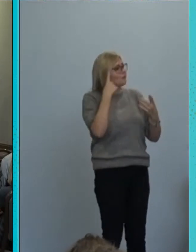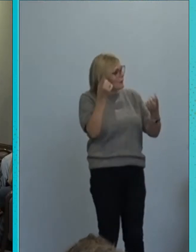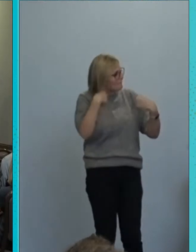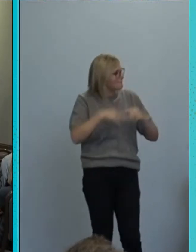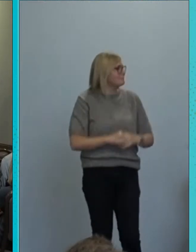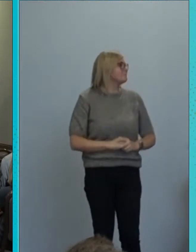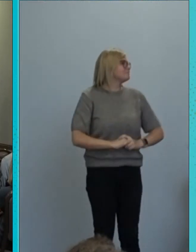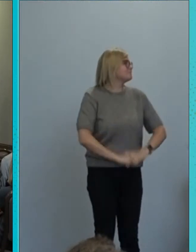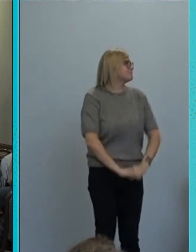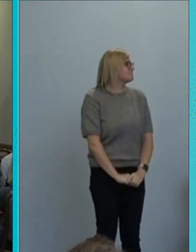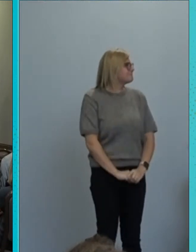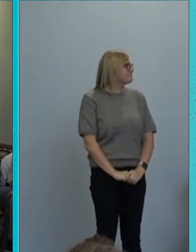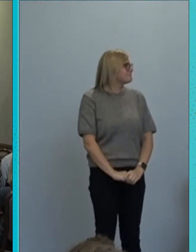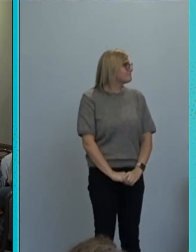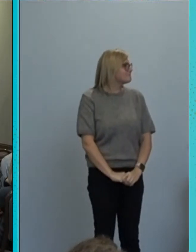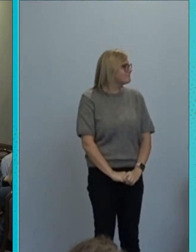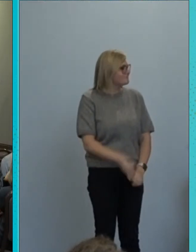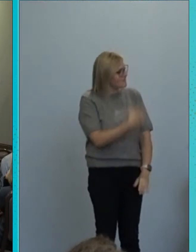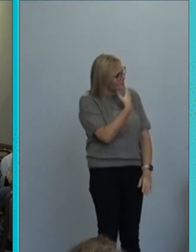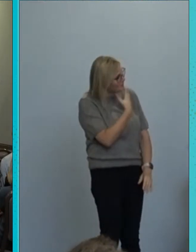afternoon.